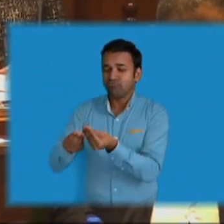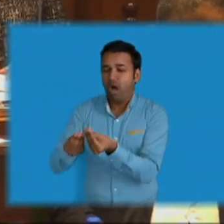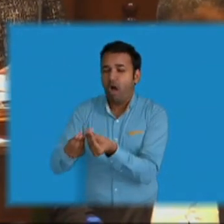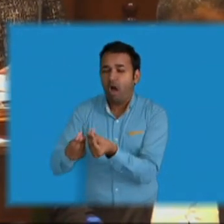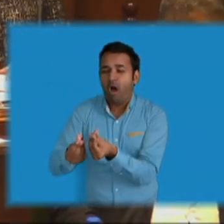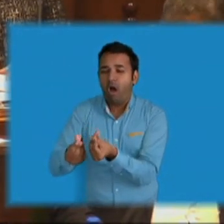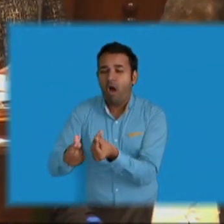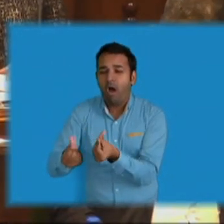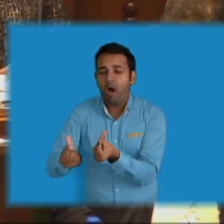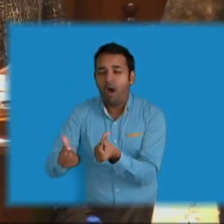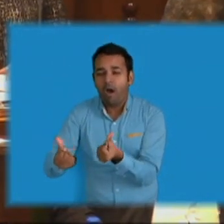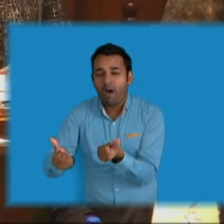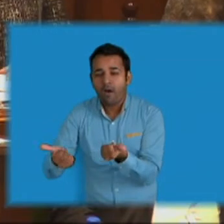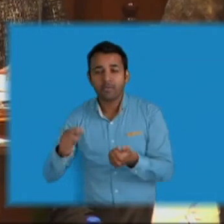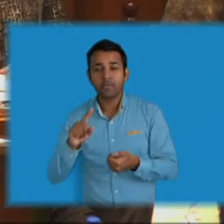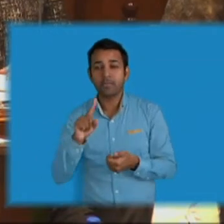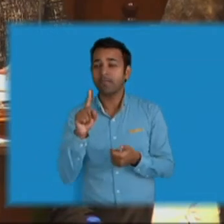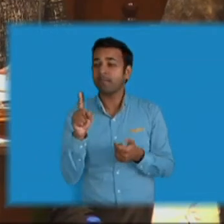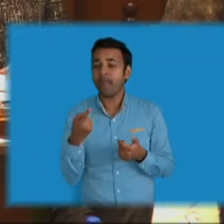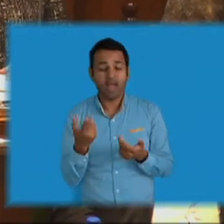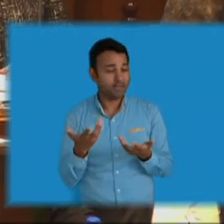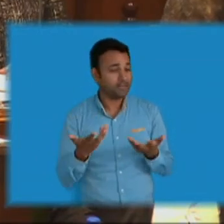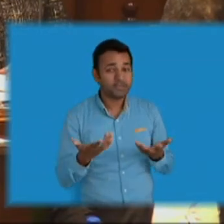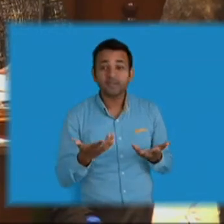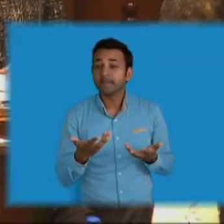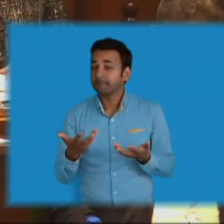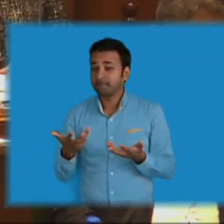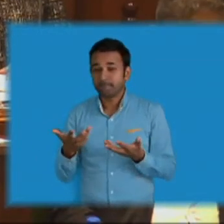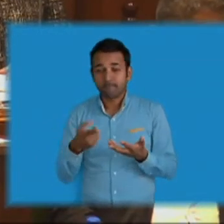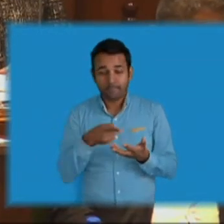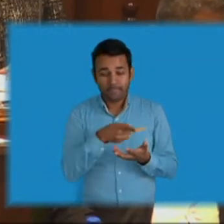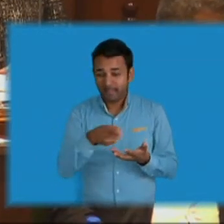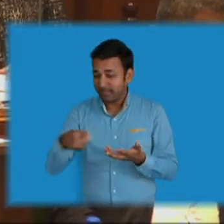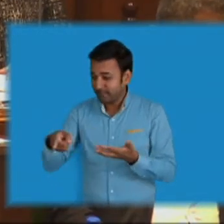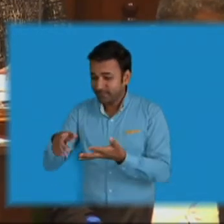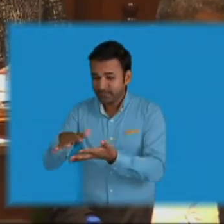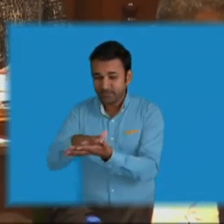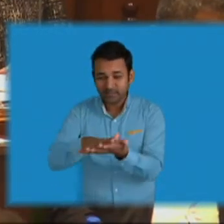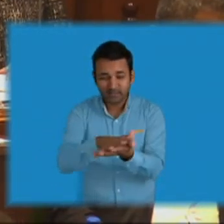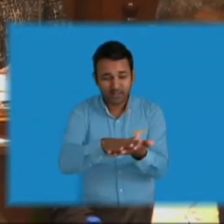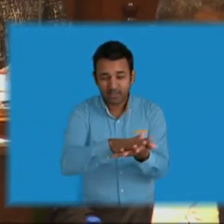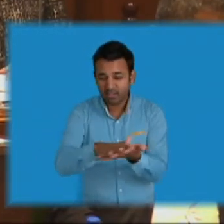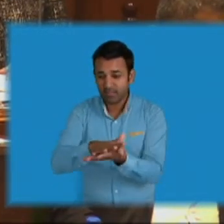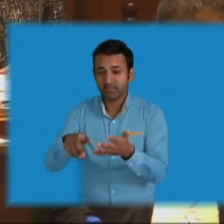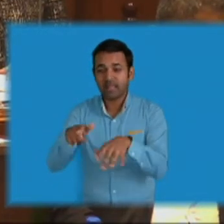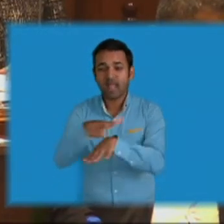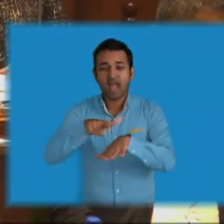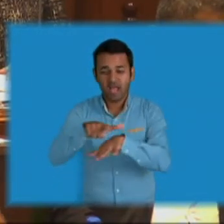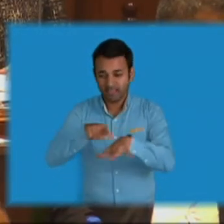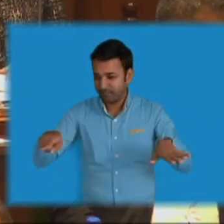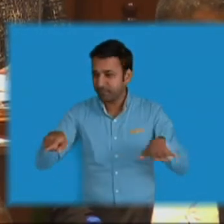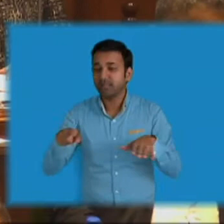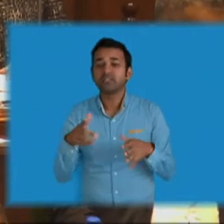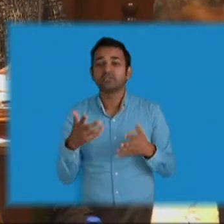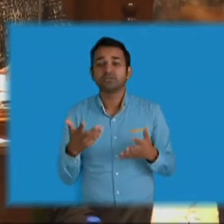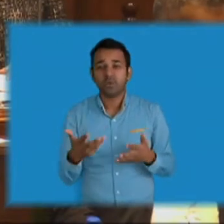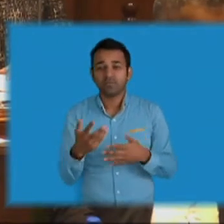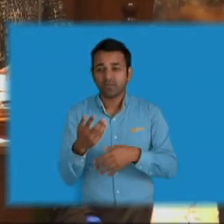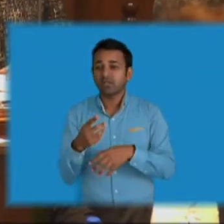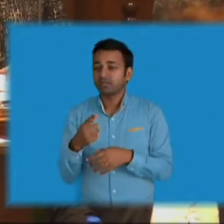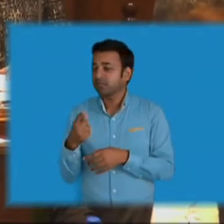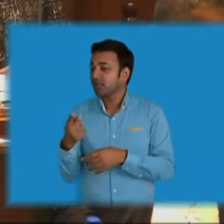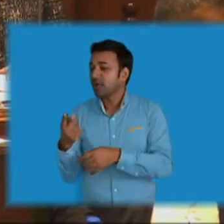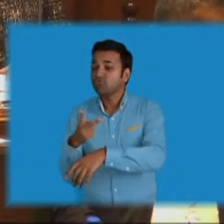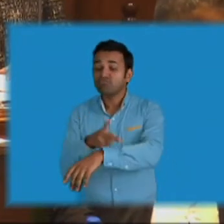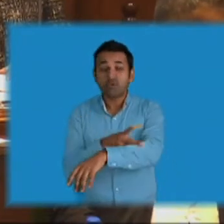so commonly known, degraded system in Fiji are those that have expanding green forest corridors, but with